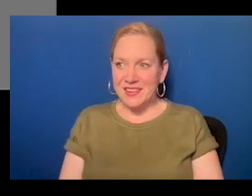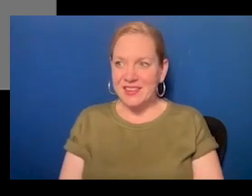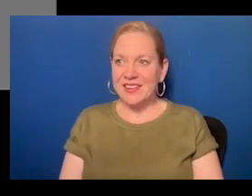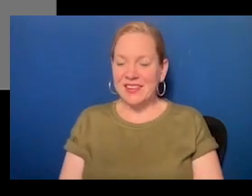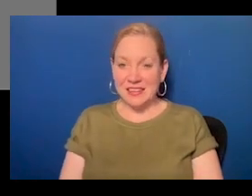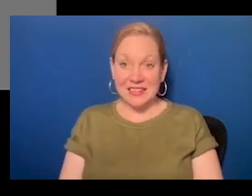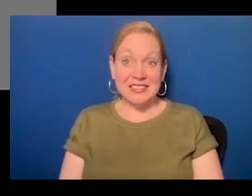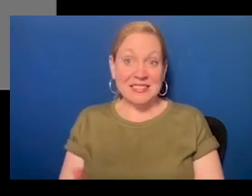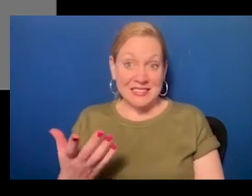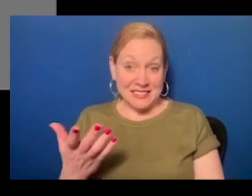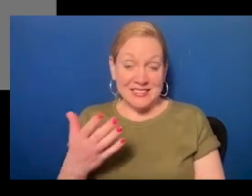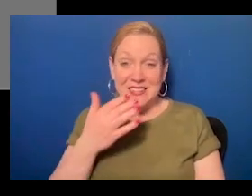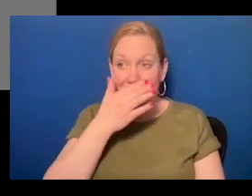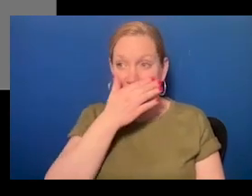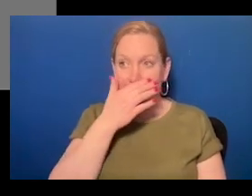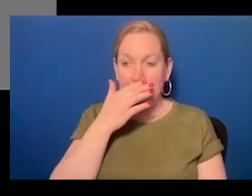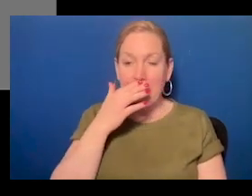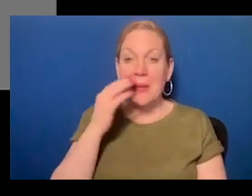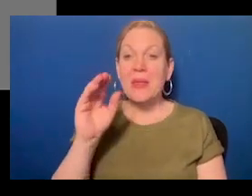She opened it.